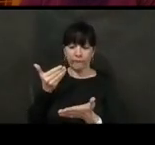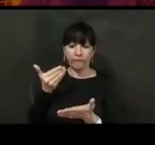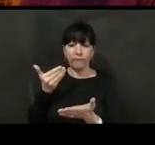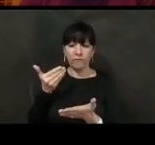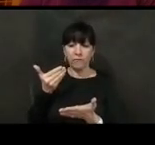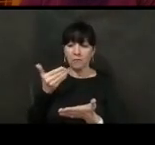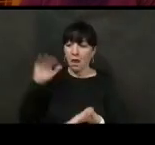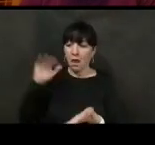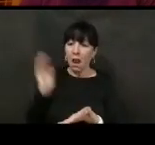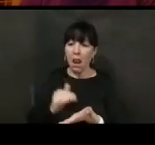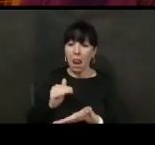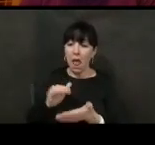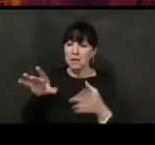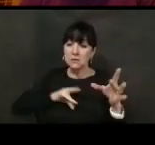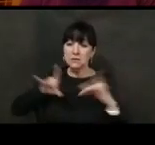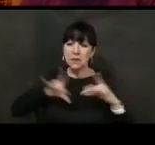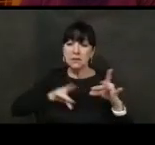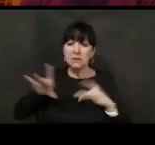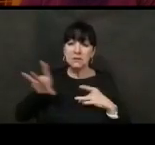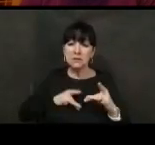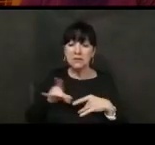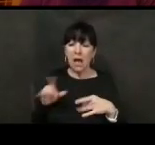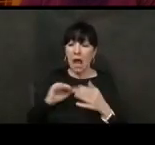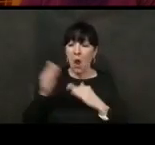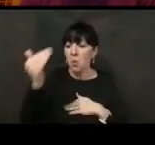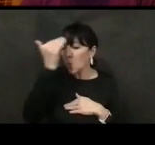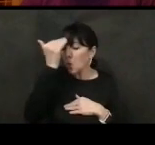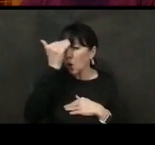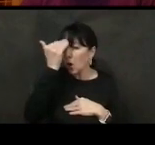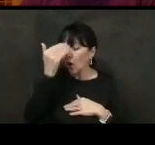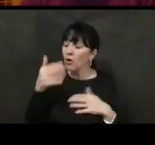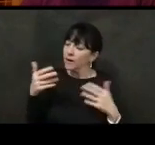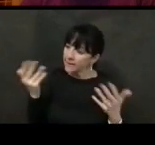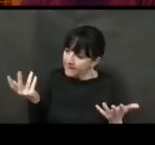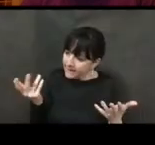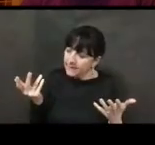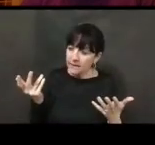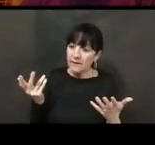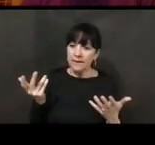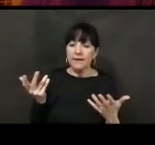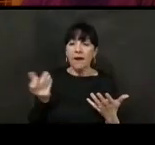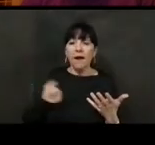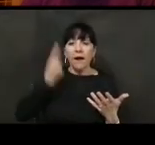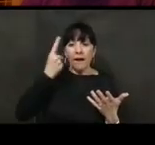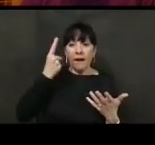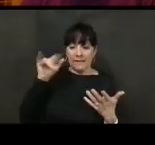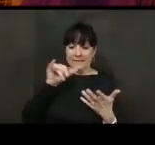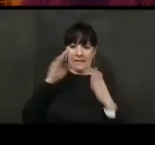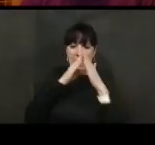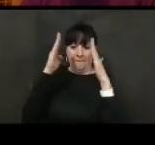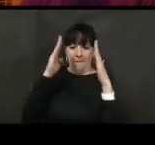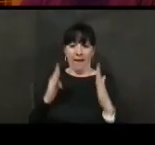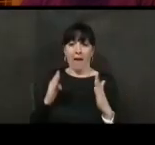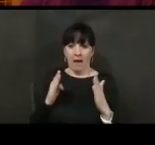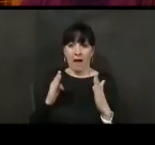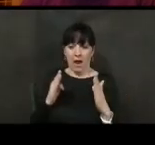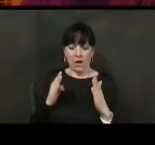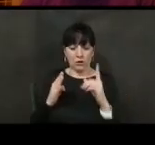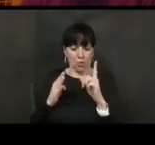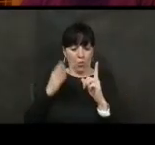contained together, it's possible in a household that if one person has it, they may share it, but then they're not going to spread